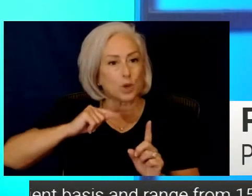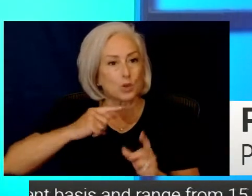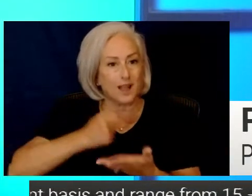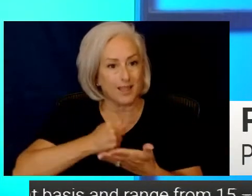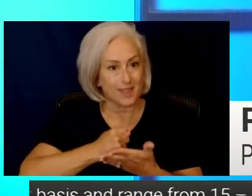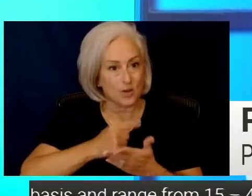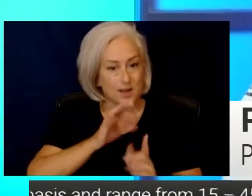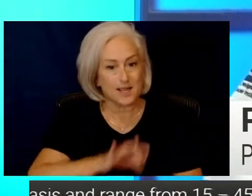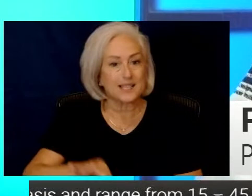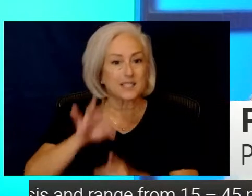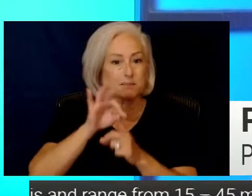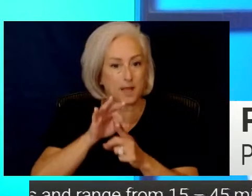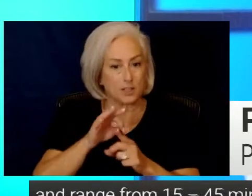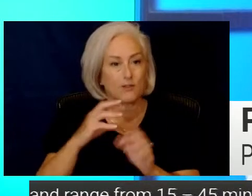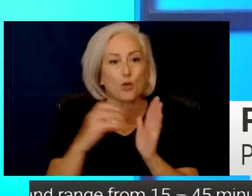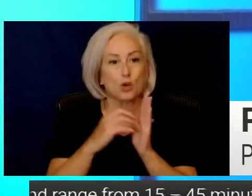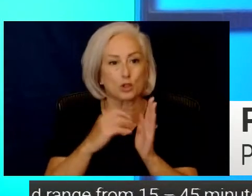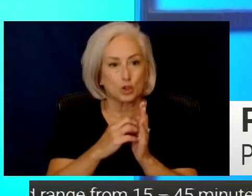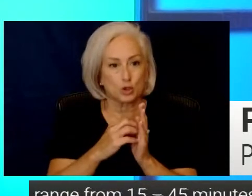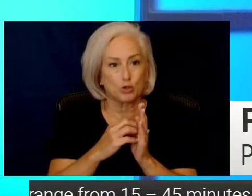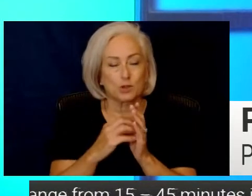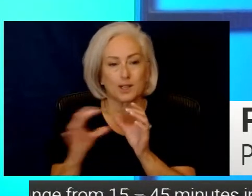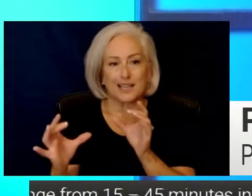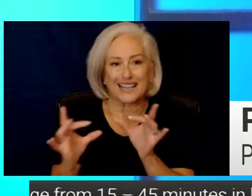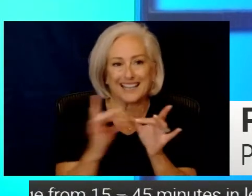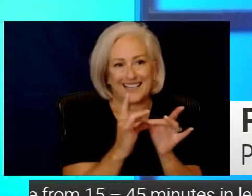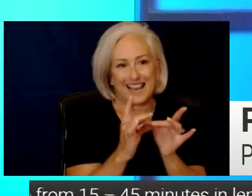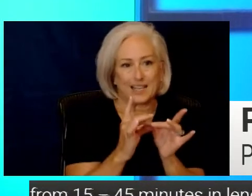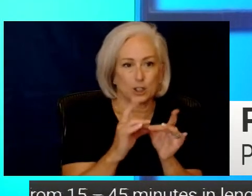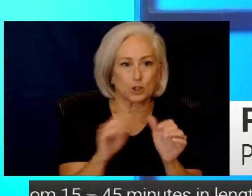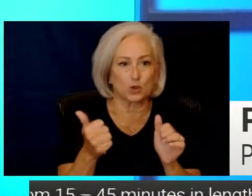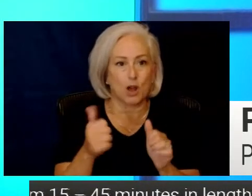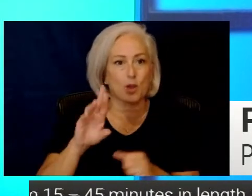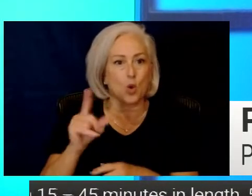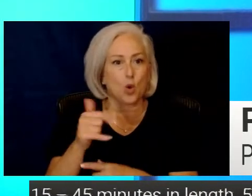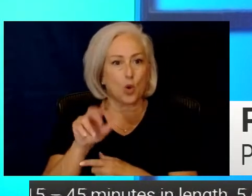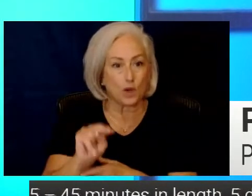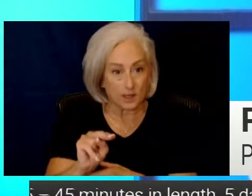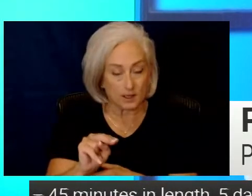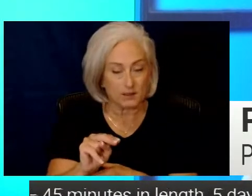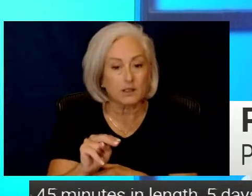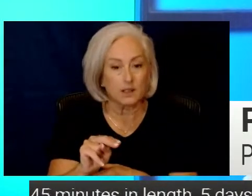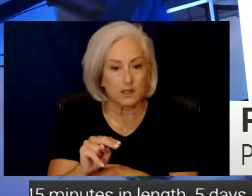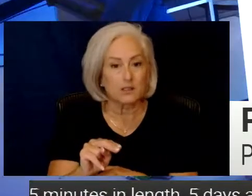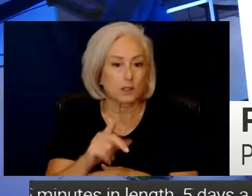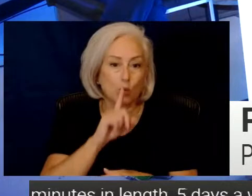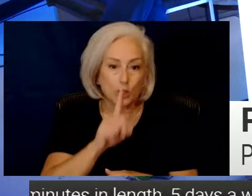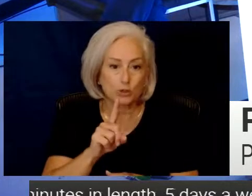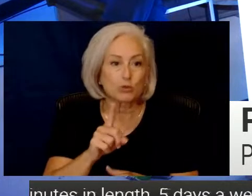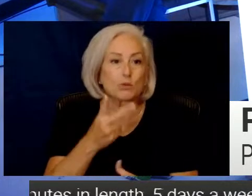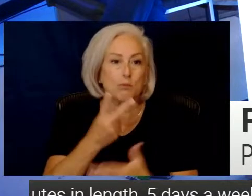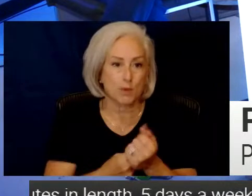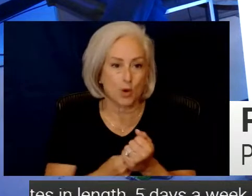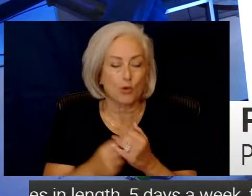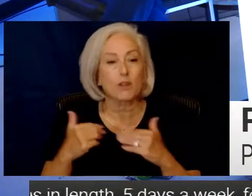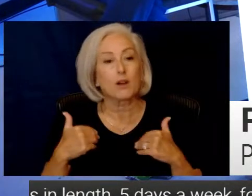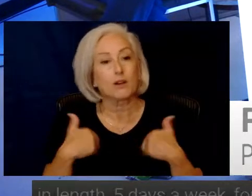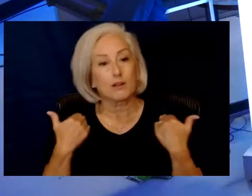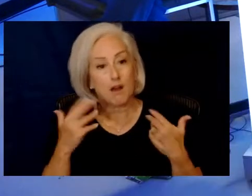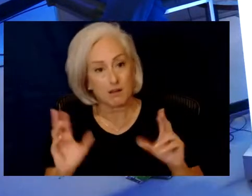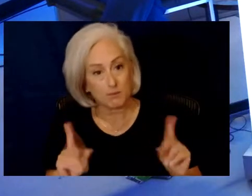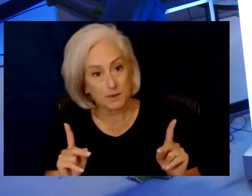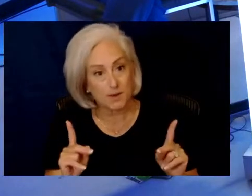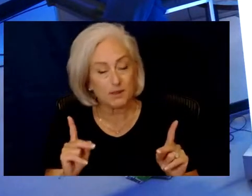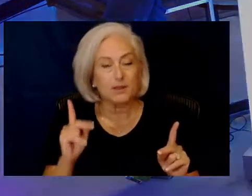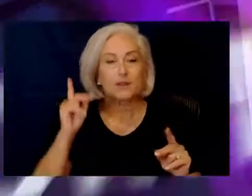surrounded by other organs that are very sensitive. And so we do treat both kids and adults with proton therapy. Yeah, that's a big thing. All right, Alexis, I